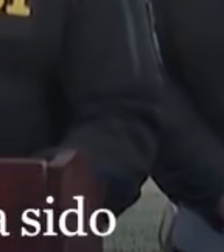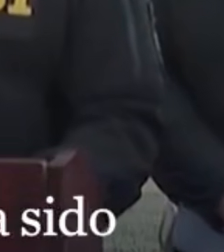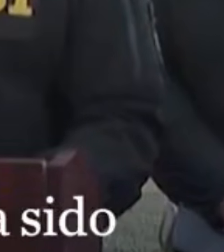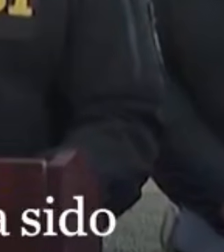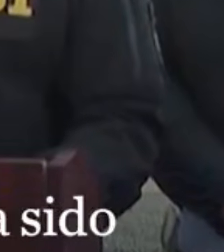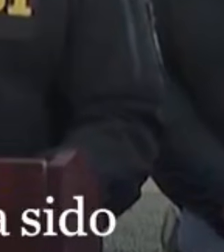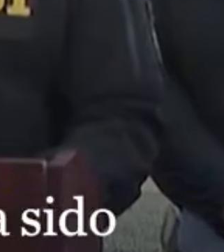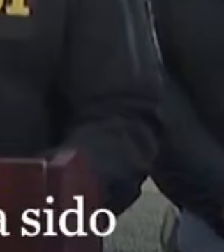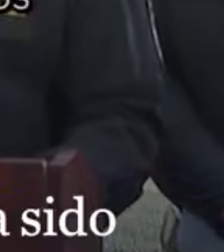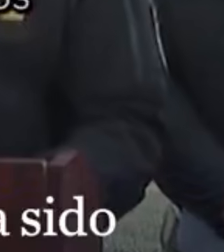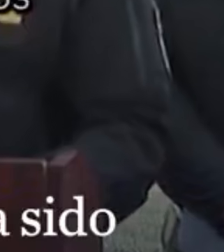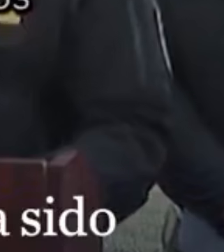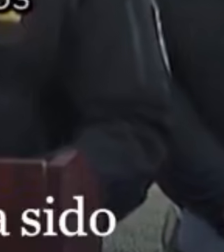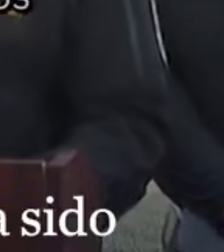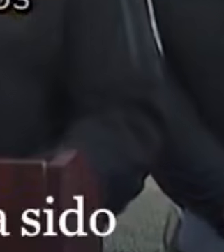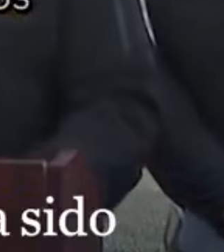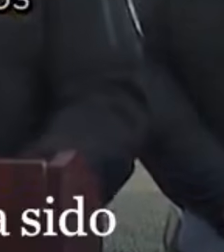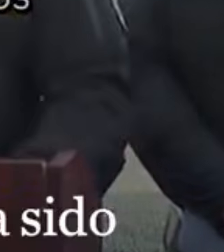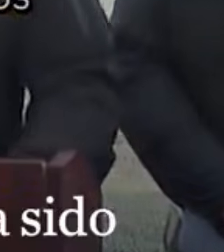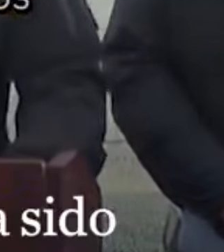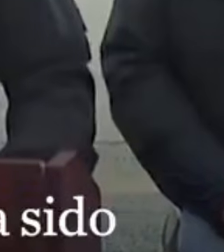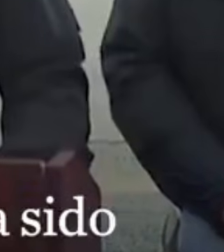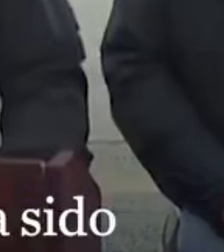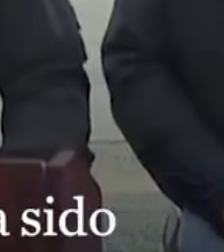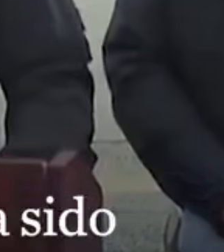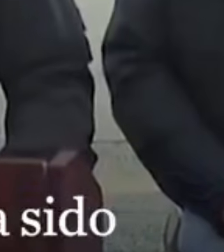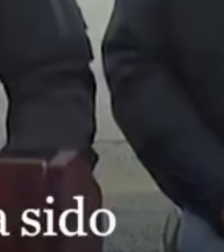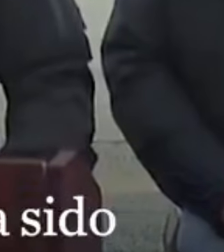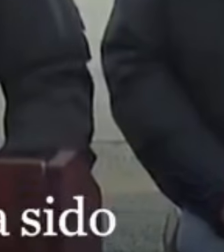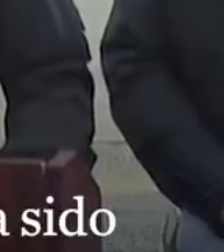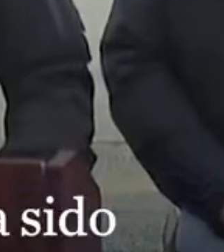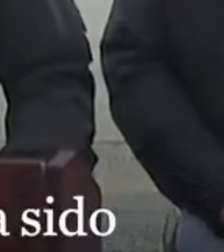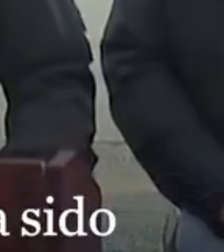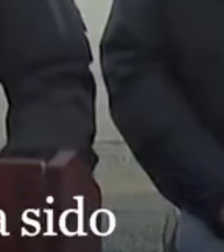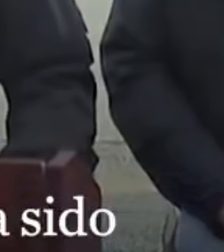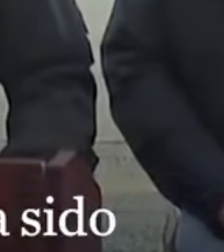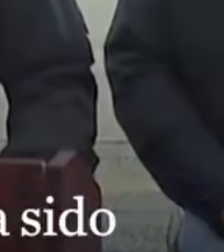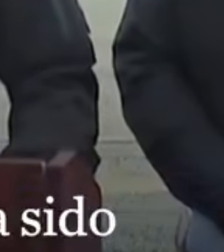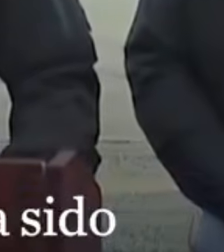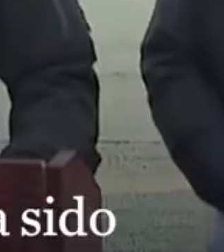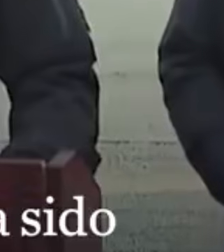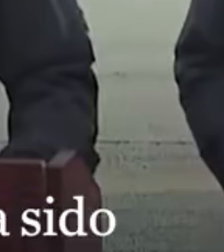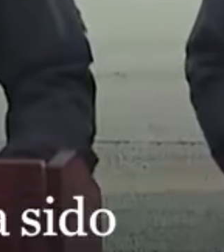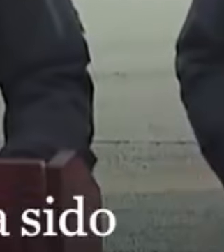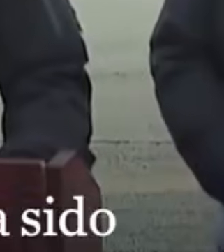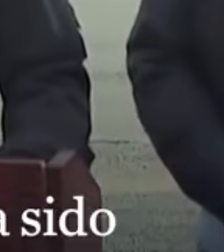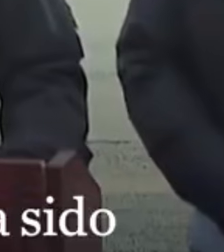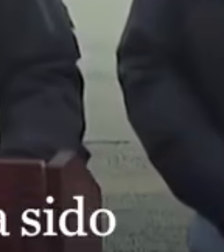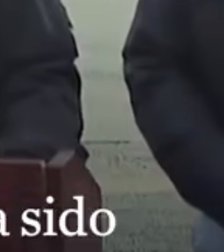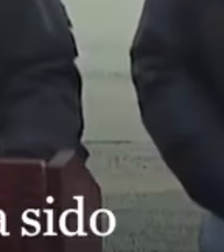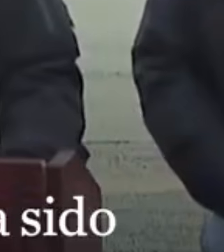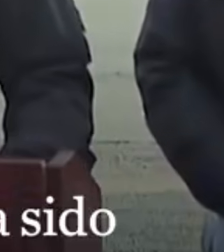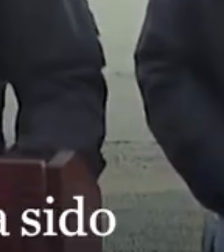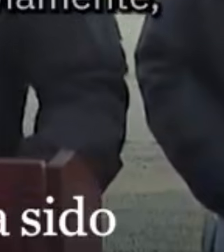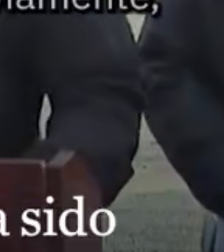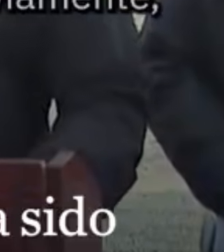and law enforcement officers of Mexico worked hand in glove with our teams on the ground there to apprehend last night in Mexico City,